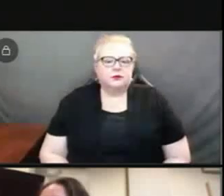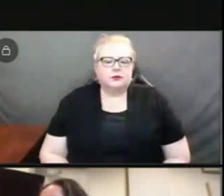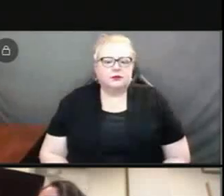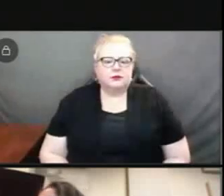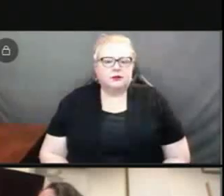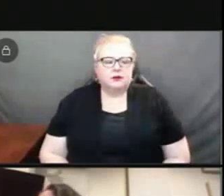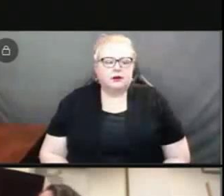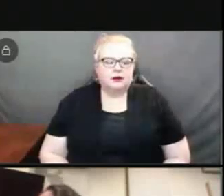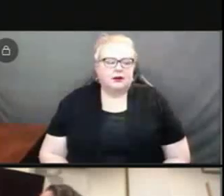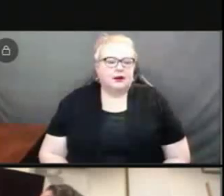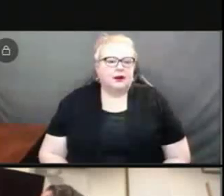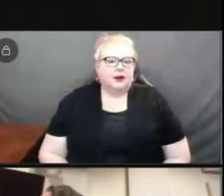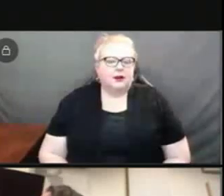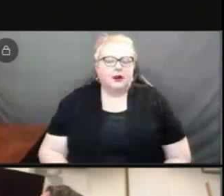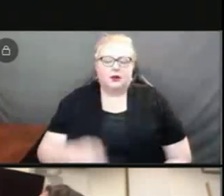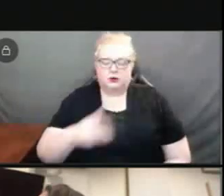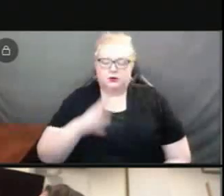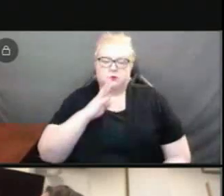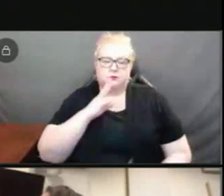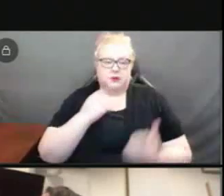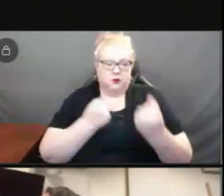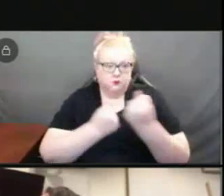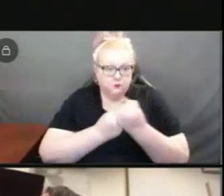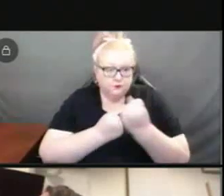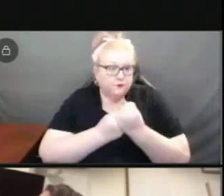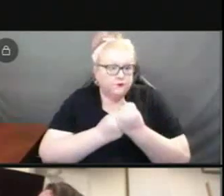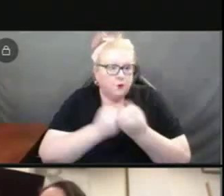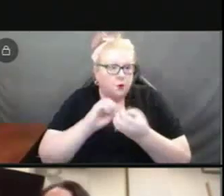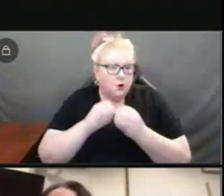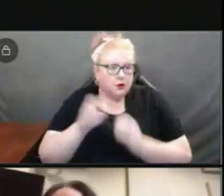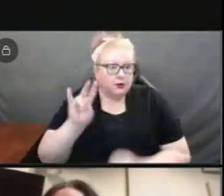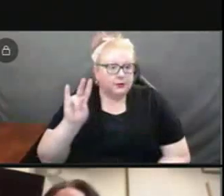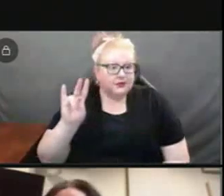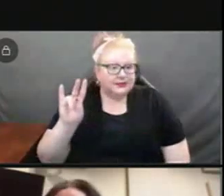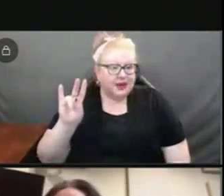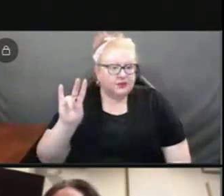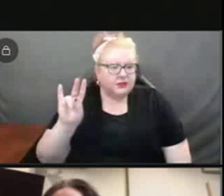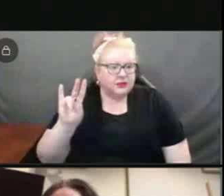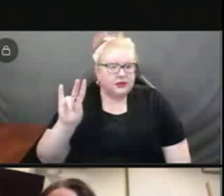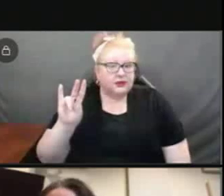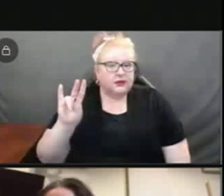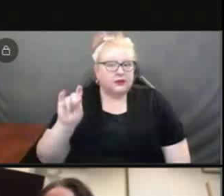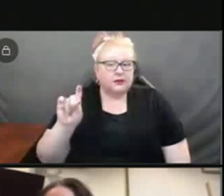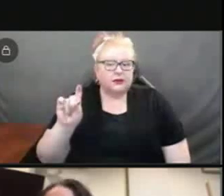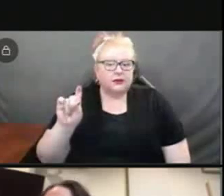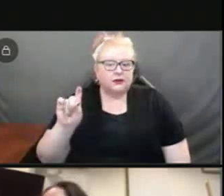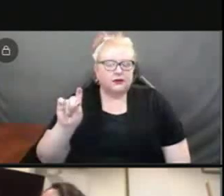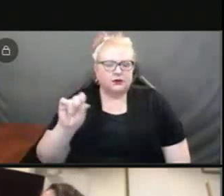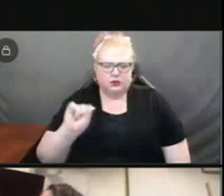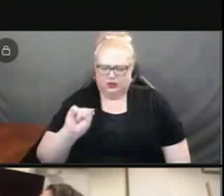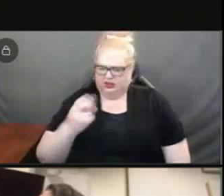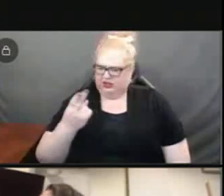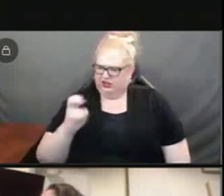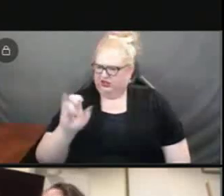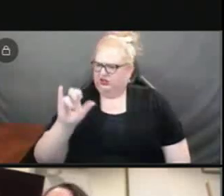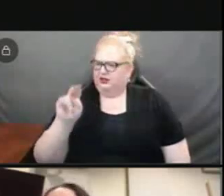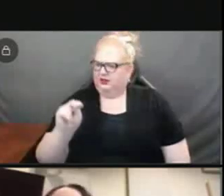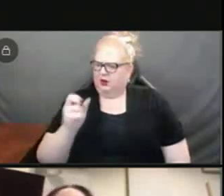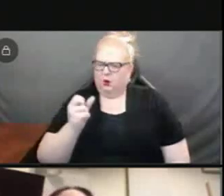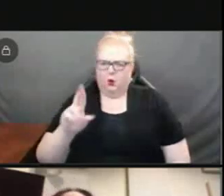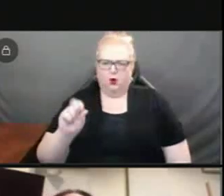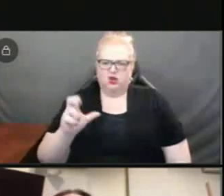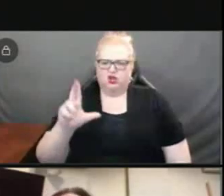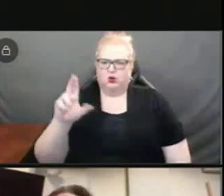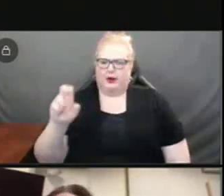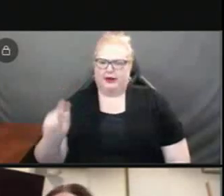You're here to speak for this item number 17, Mr. Suen? Or is it Sheehan or Suen? Suen, thank